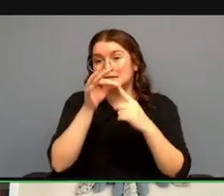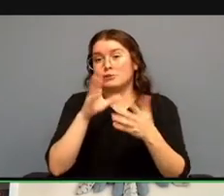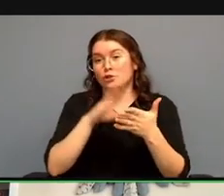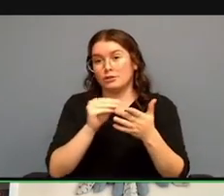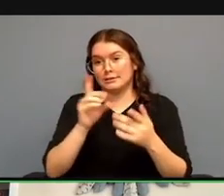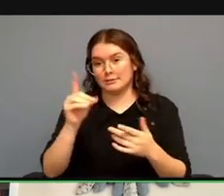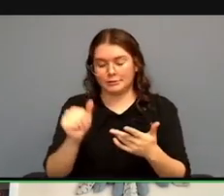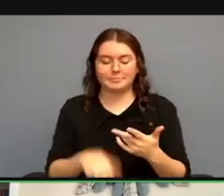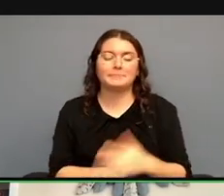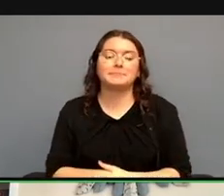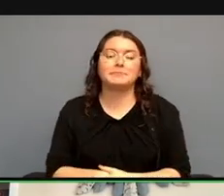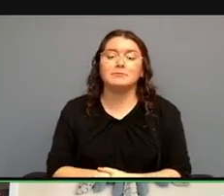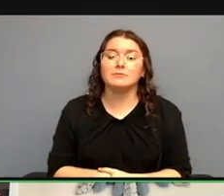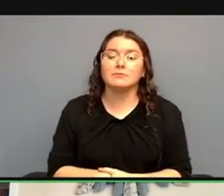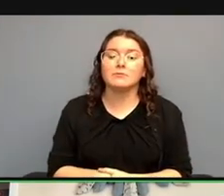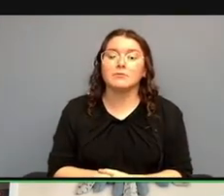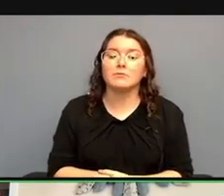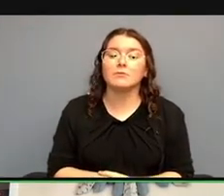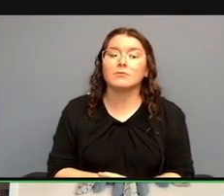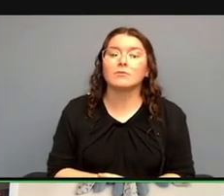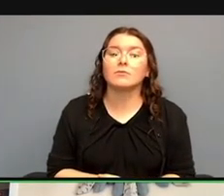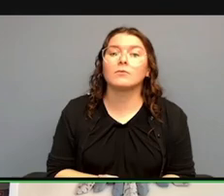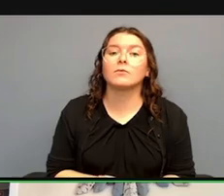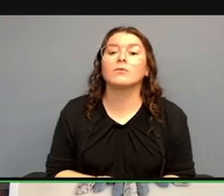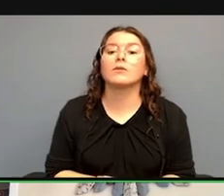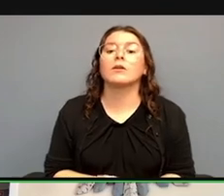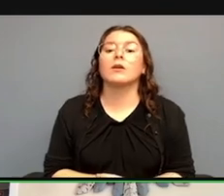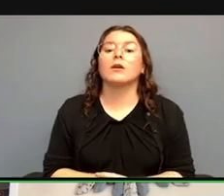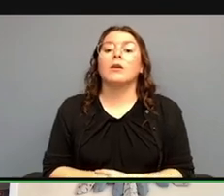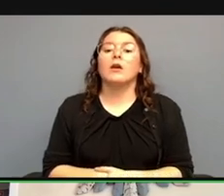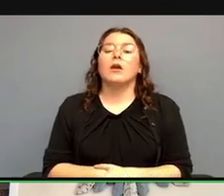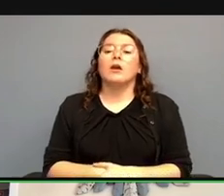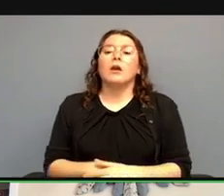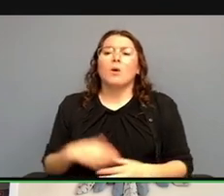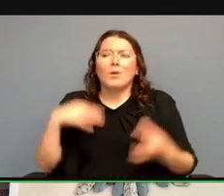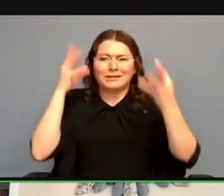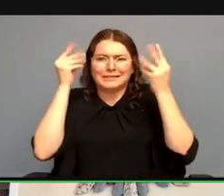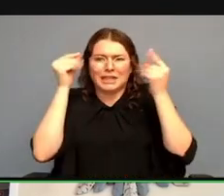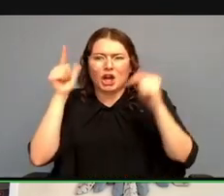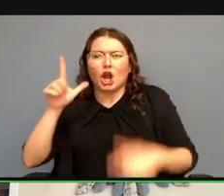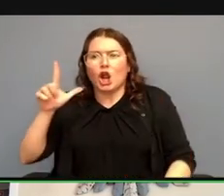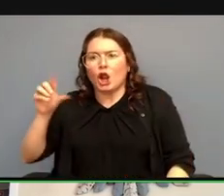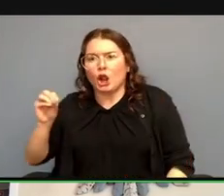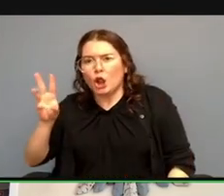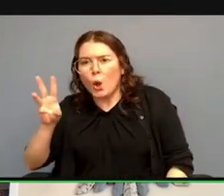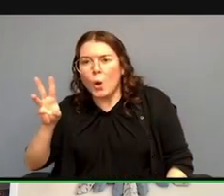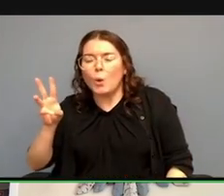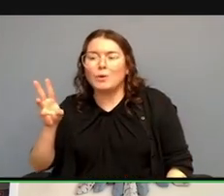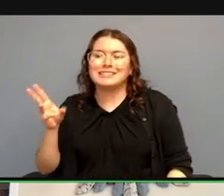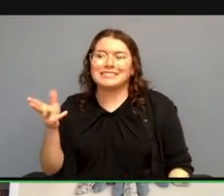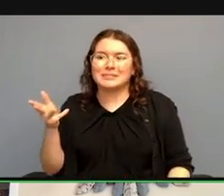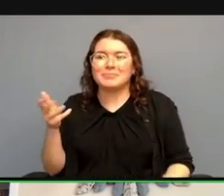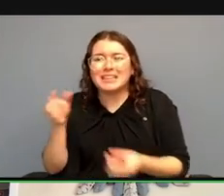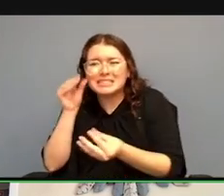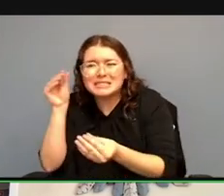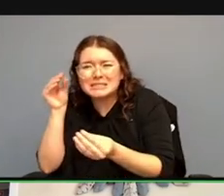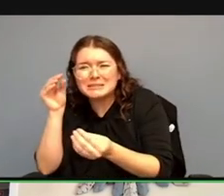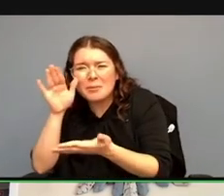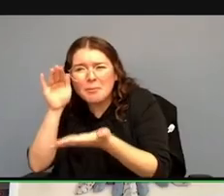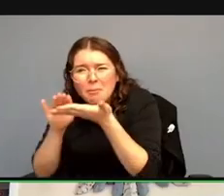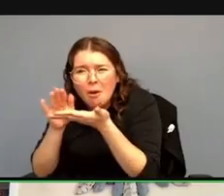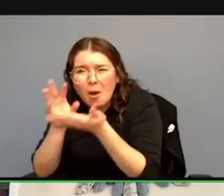And then what we have in are considered low incidence disabilities, meaning they occur in a very small percentage